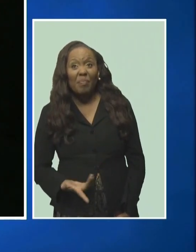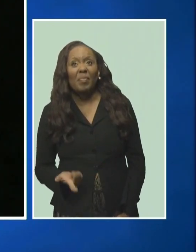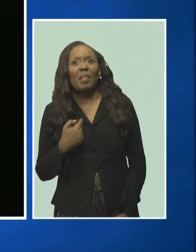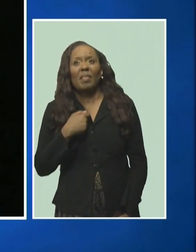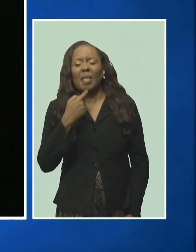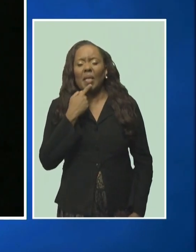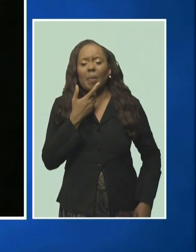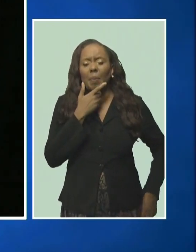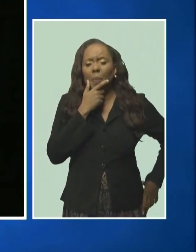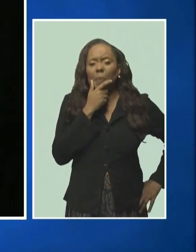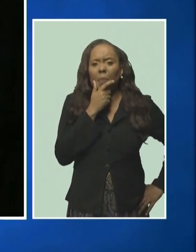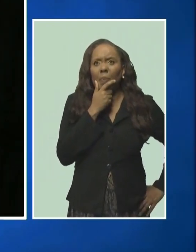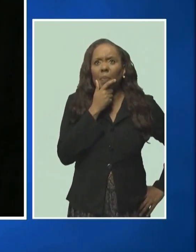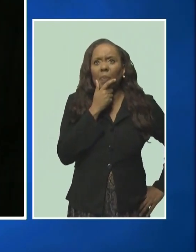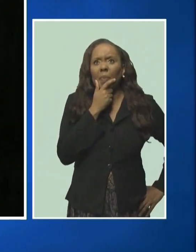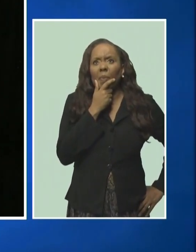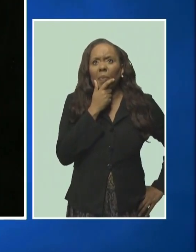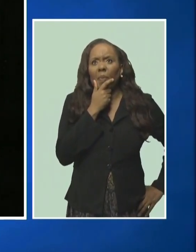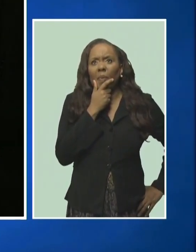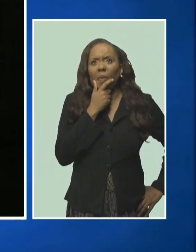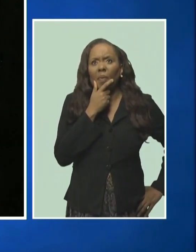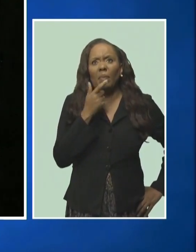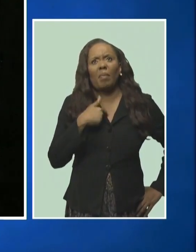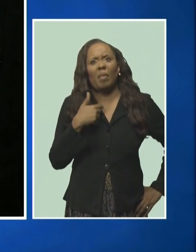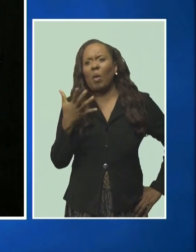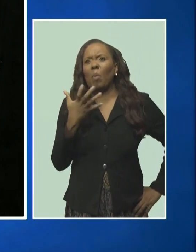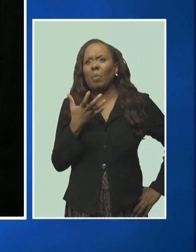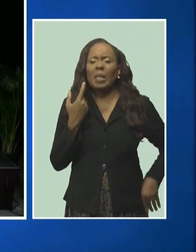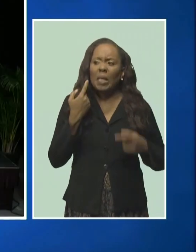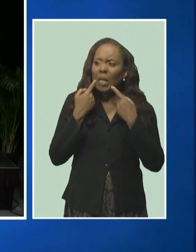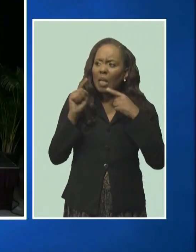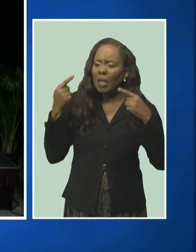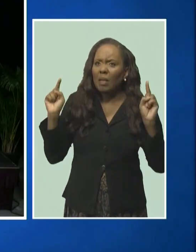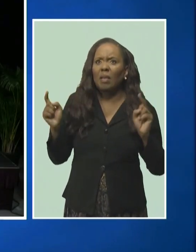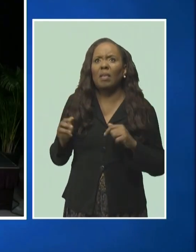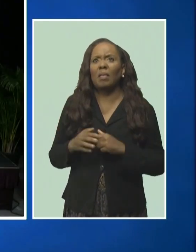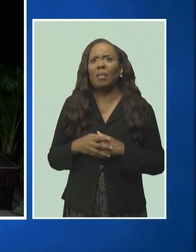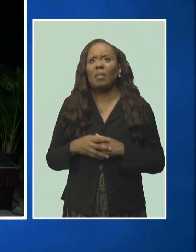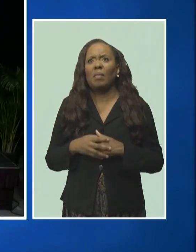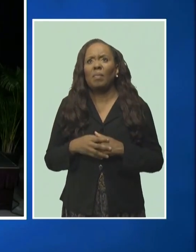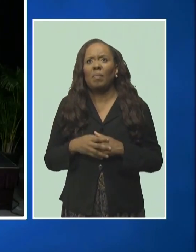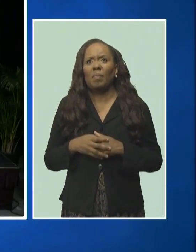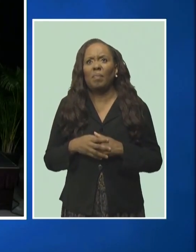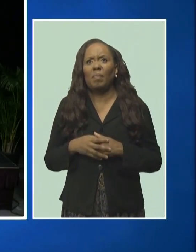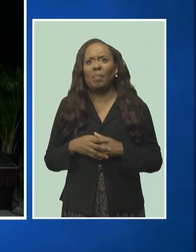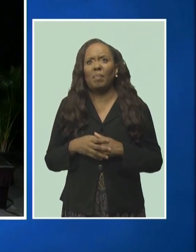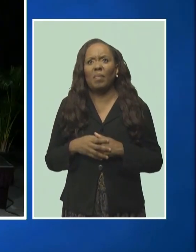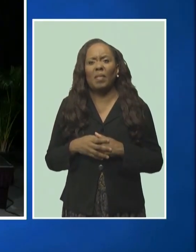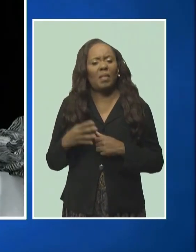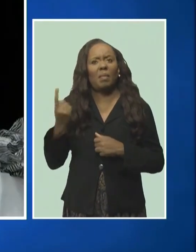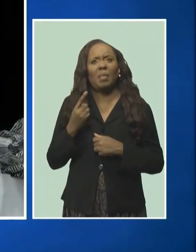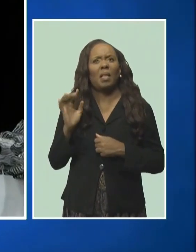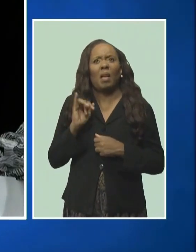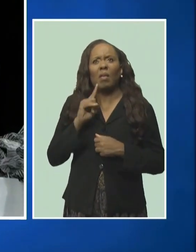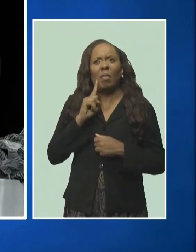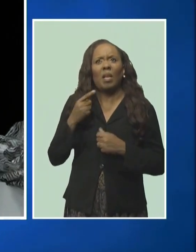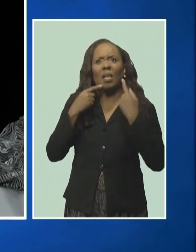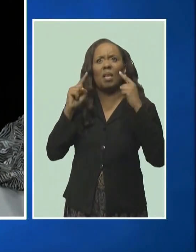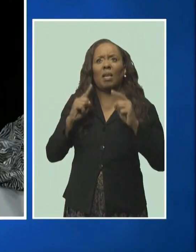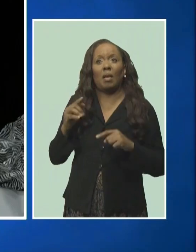day until it reaches its supernova and burns out. But it was St. Michael's Leanna Green who